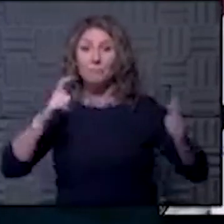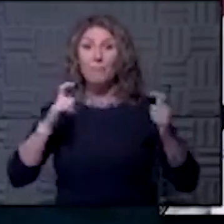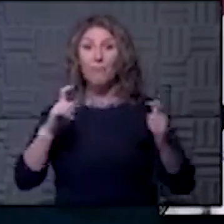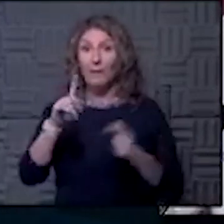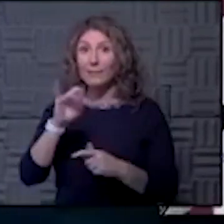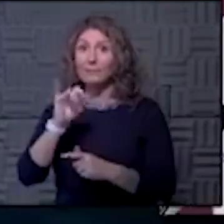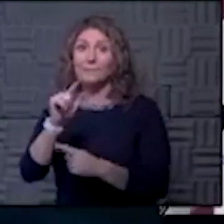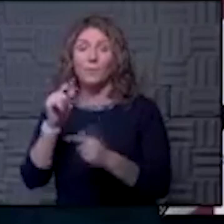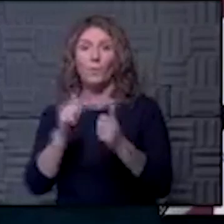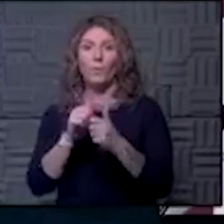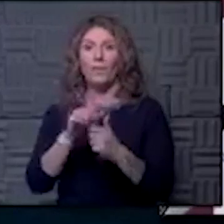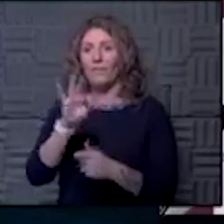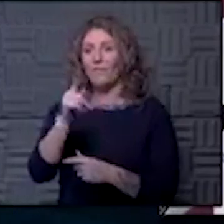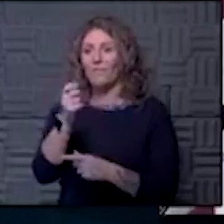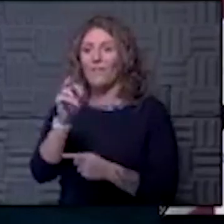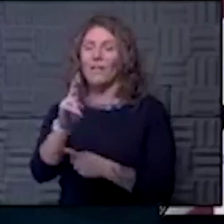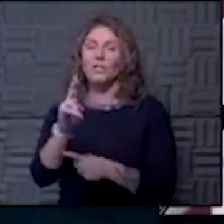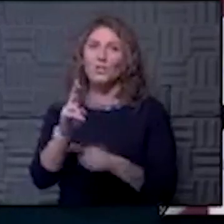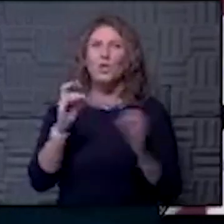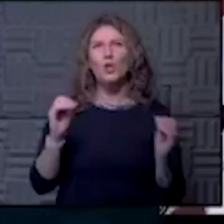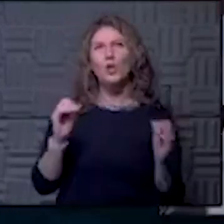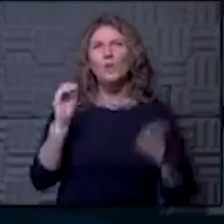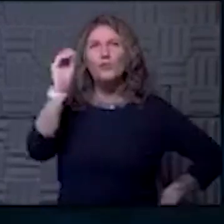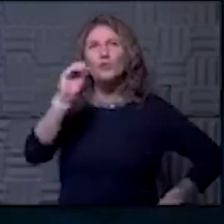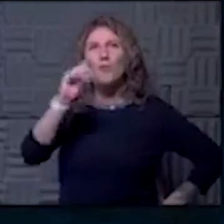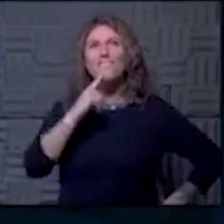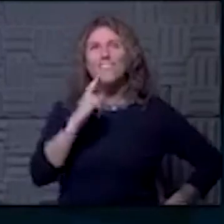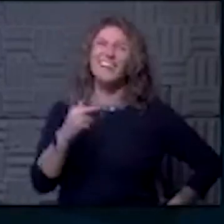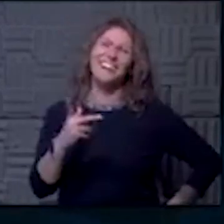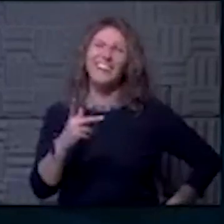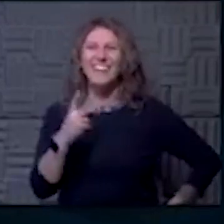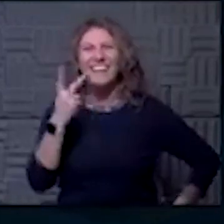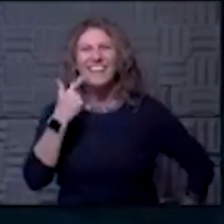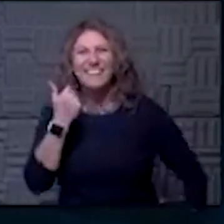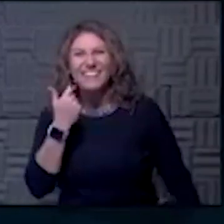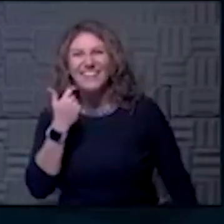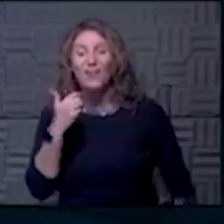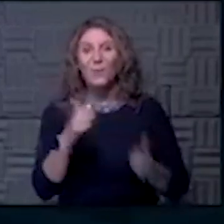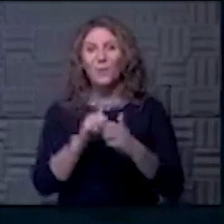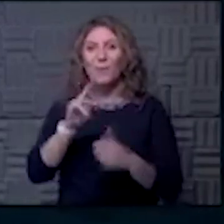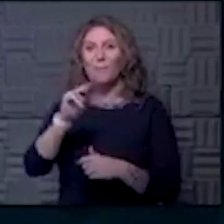some degree, not the same degree, no pun intended, maybe it was, about the Moderna vaccine.